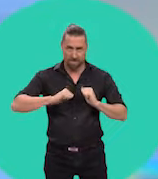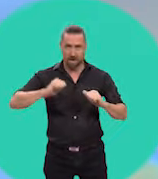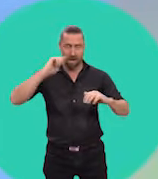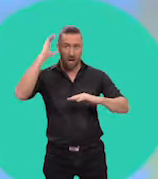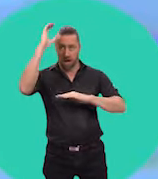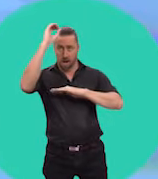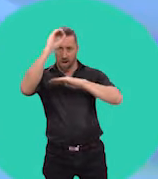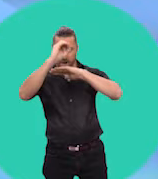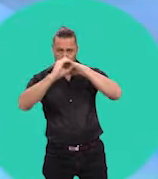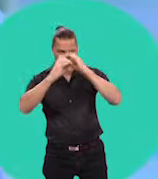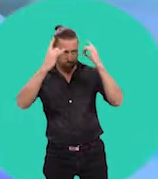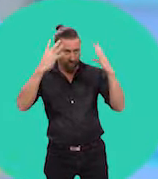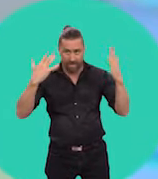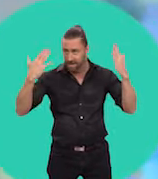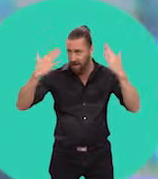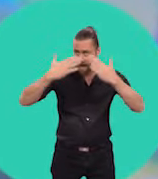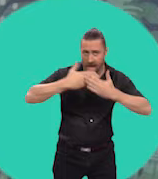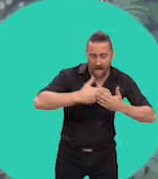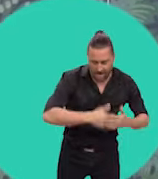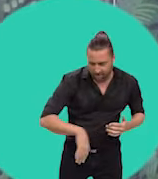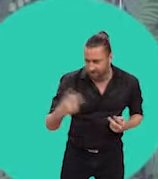he was ready to show Lila.